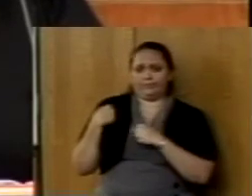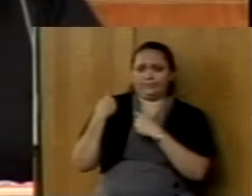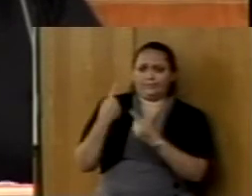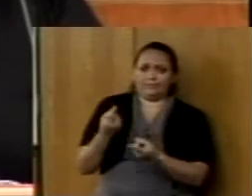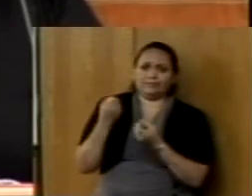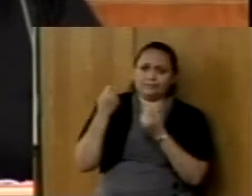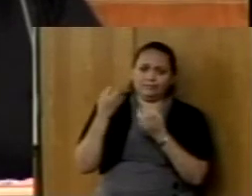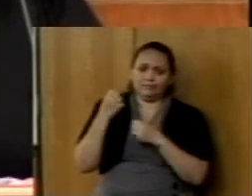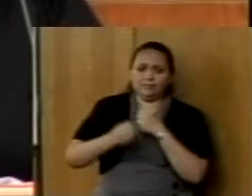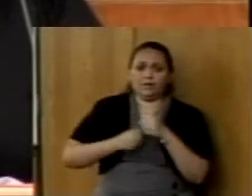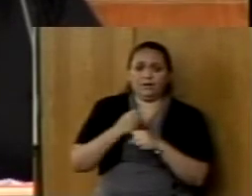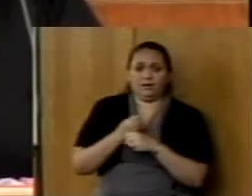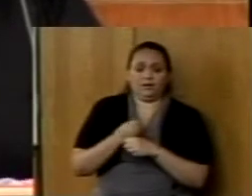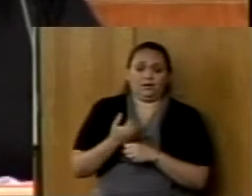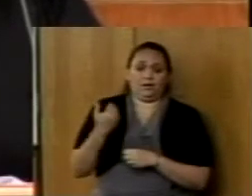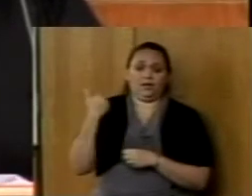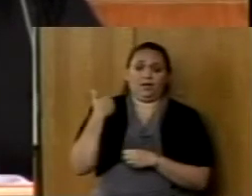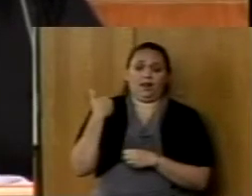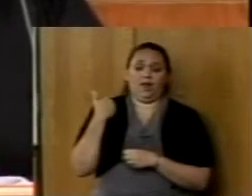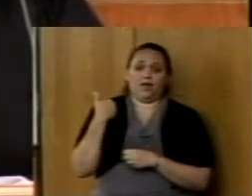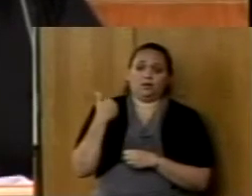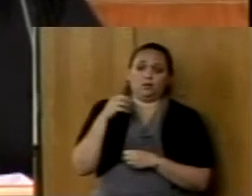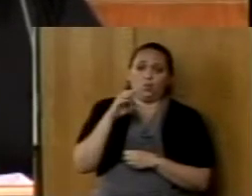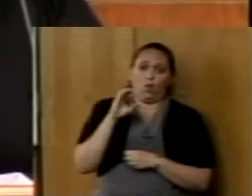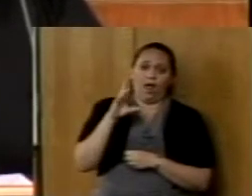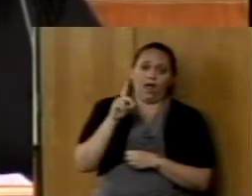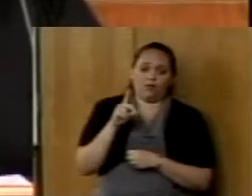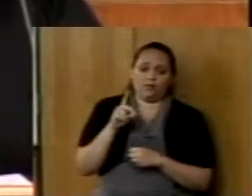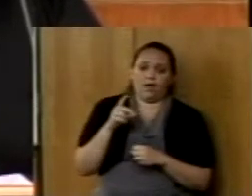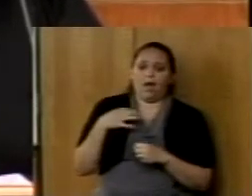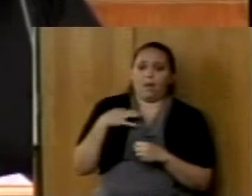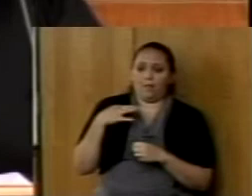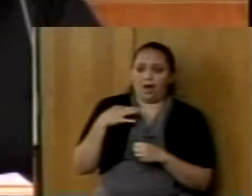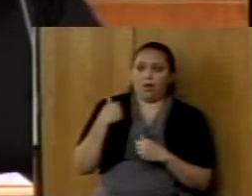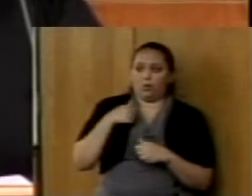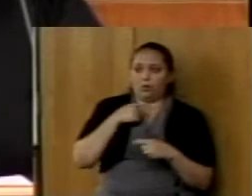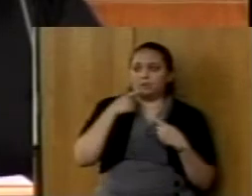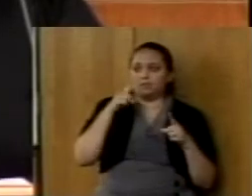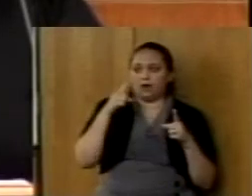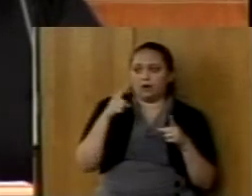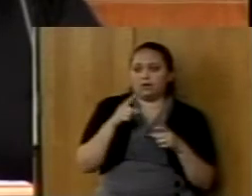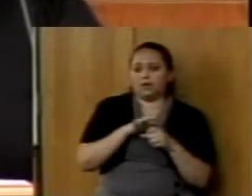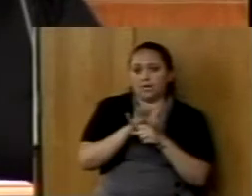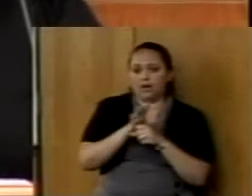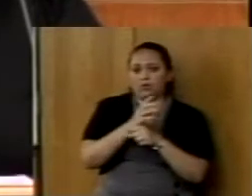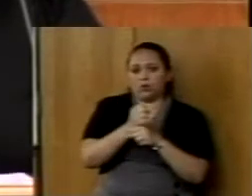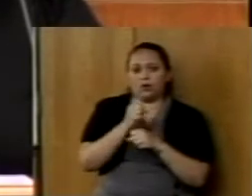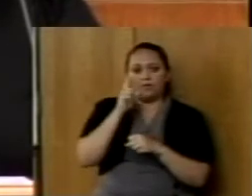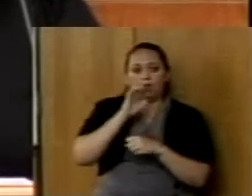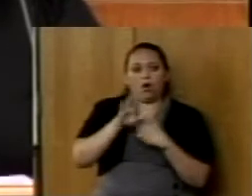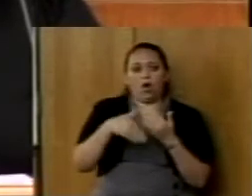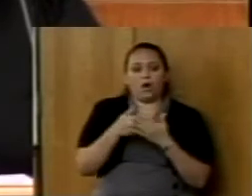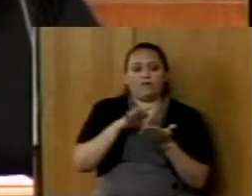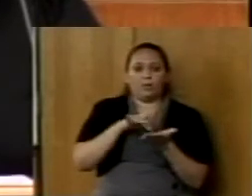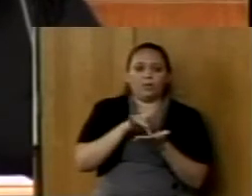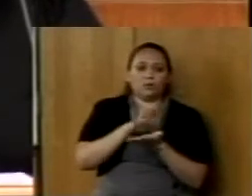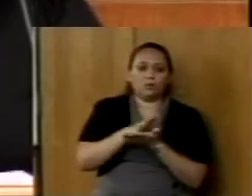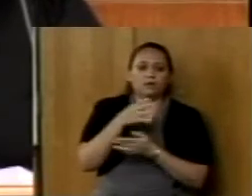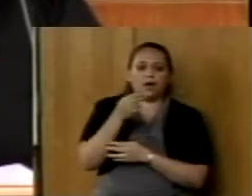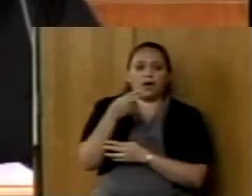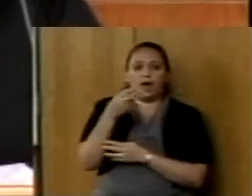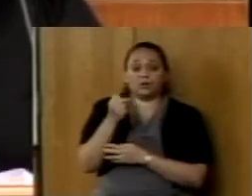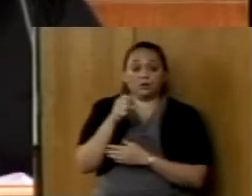many years. In this last round, they applied, and we were successful enough to get it for all our middle schools and our high